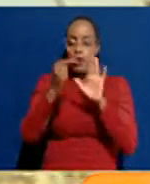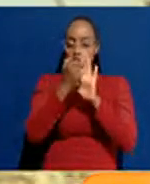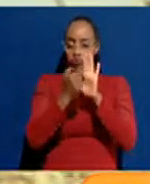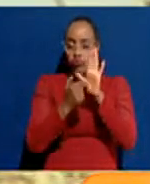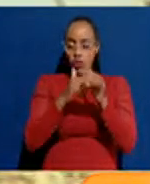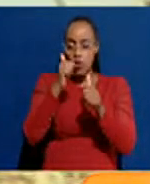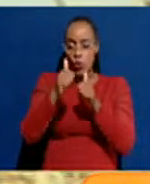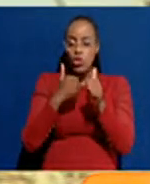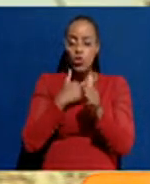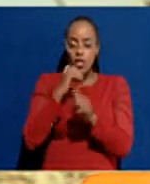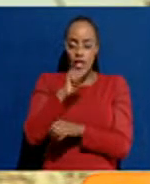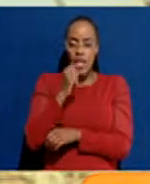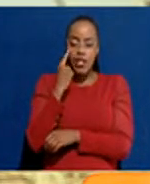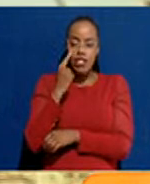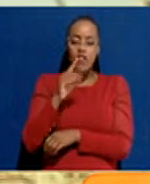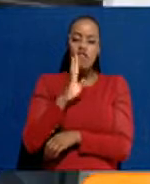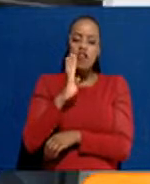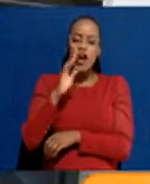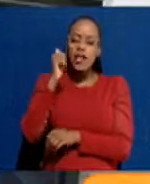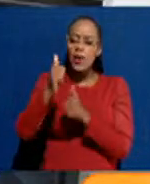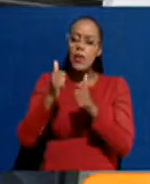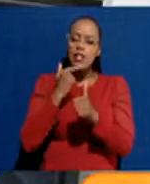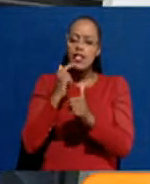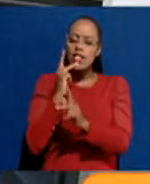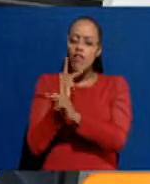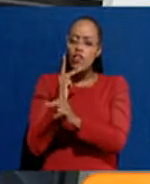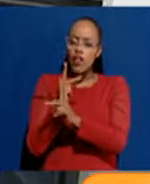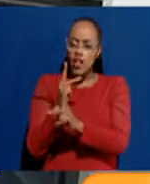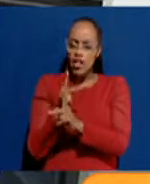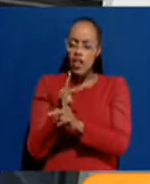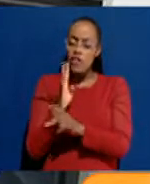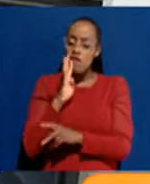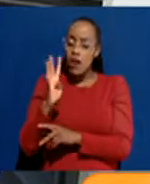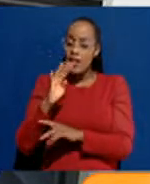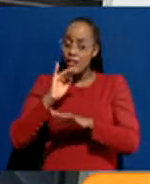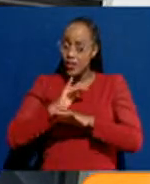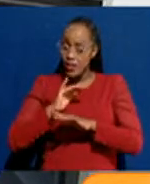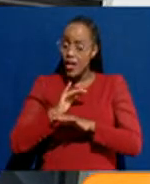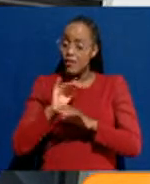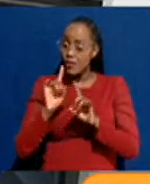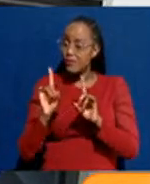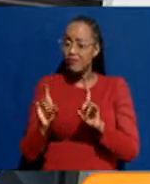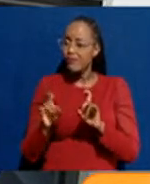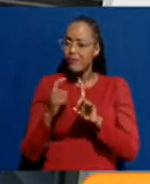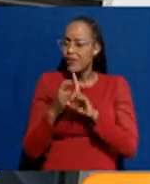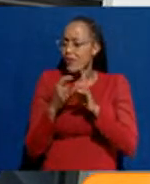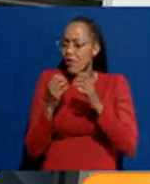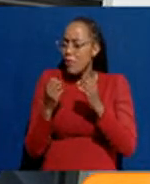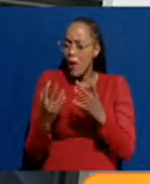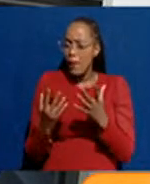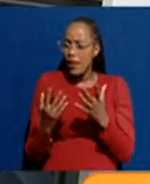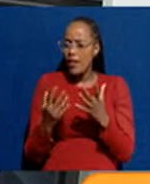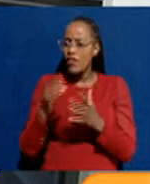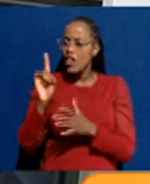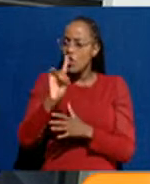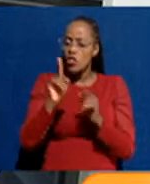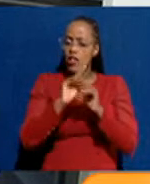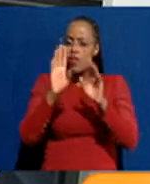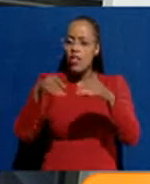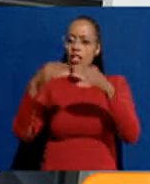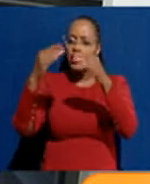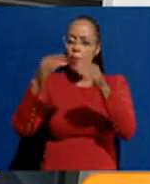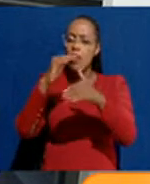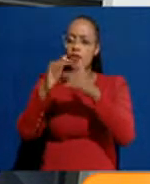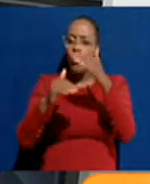things I can get. So the 400 you say you have in stock? No, they have just been supplied. Cover up to what? They are still, I mean, the supplies are